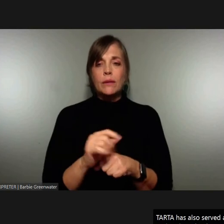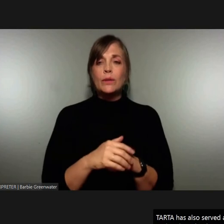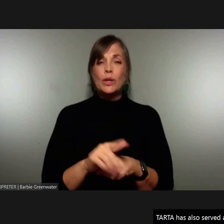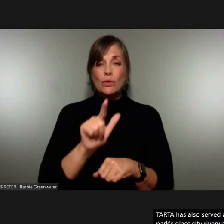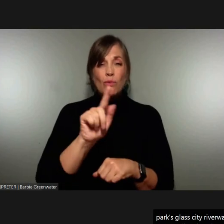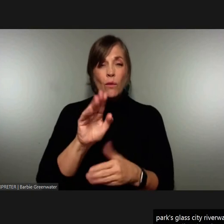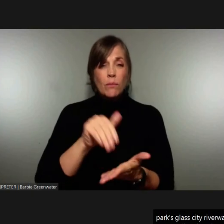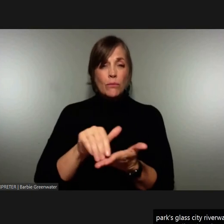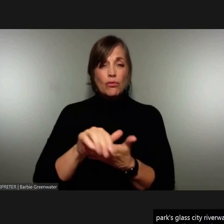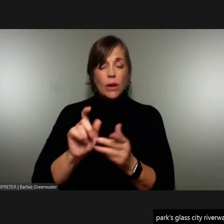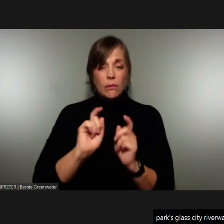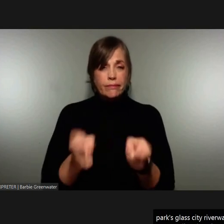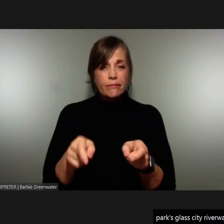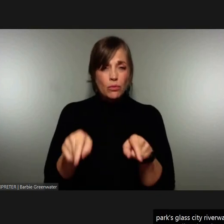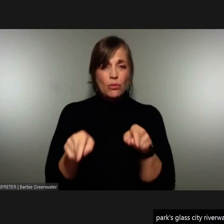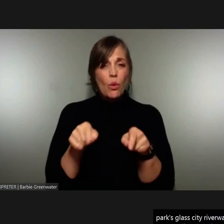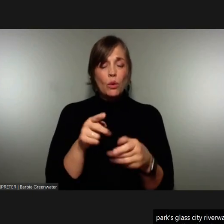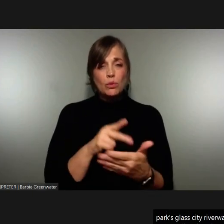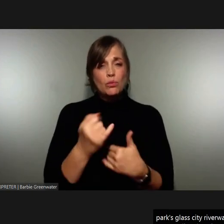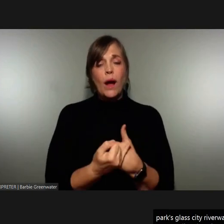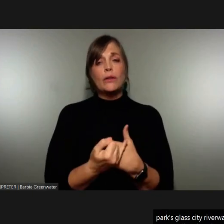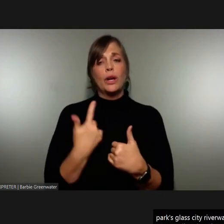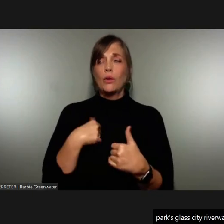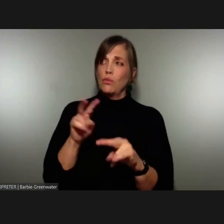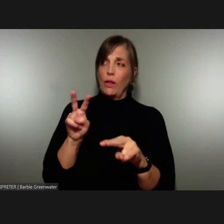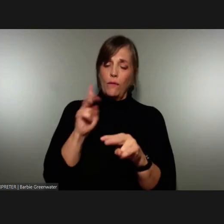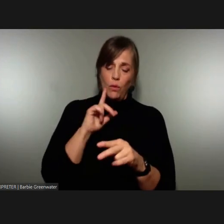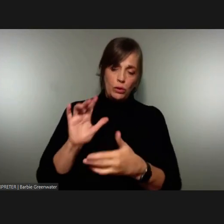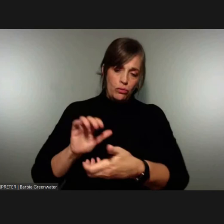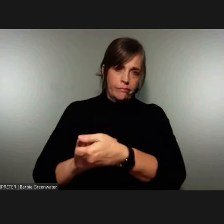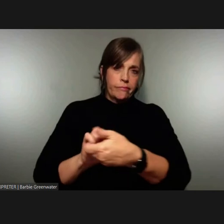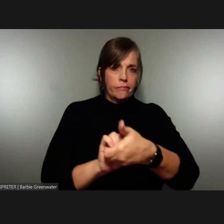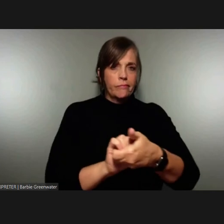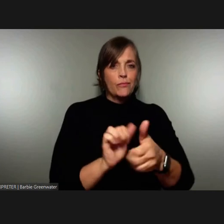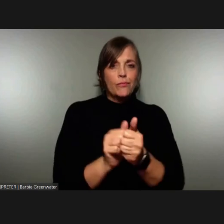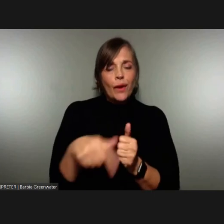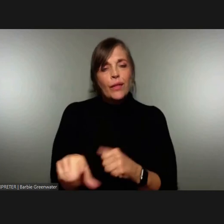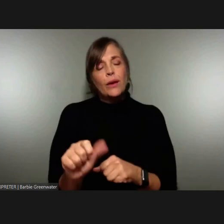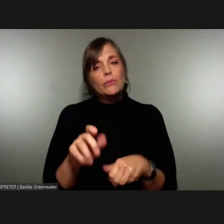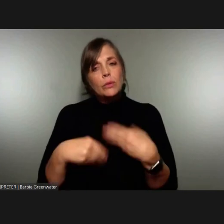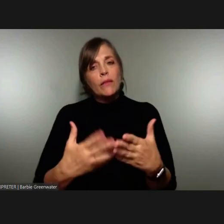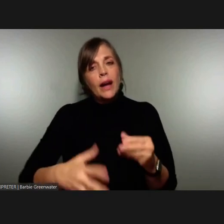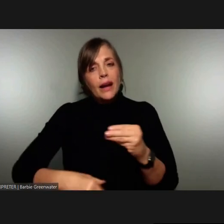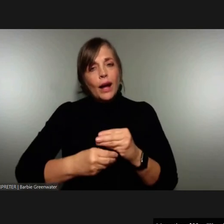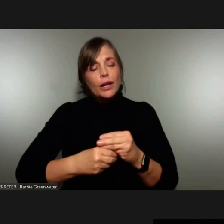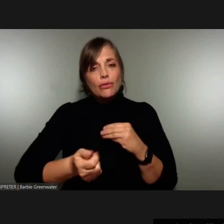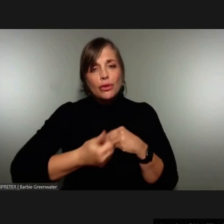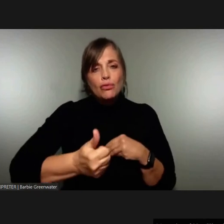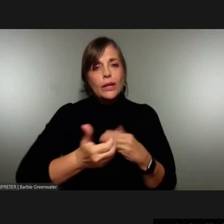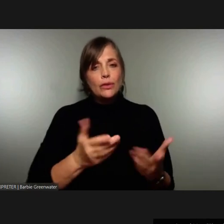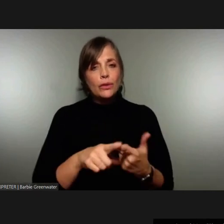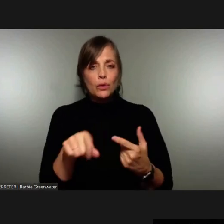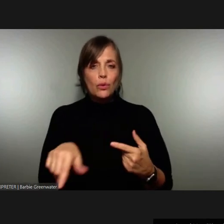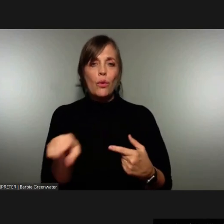was awarded to these two projects, and we look forward to working together to provide additional transit service to these areas. And